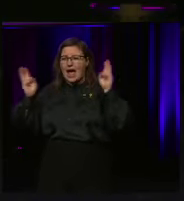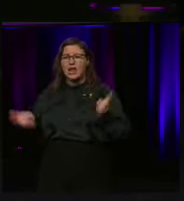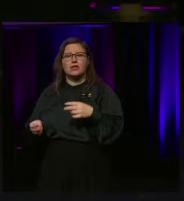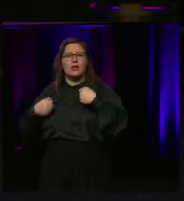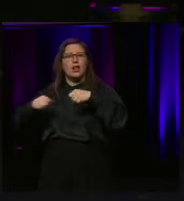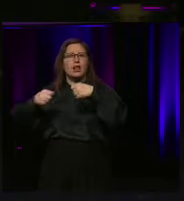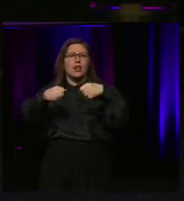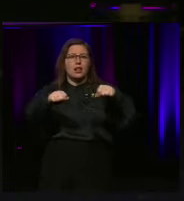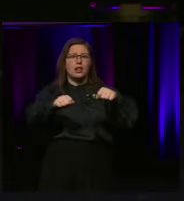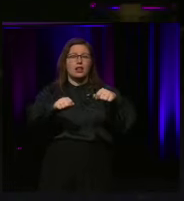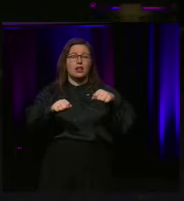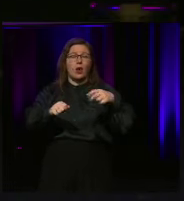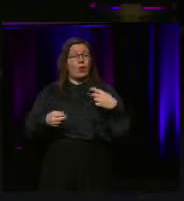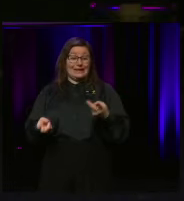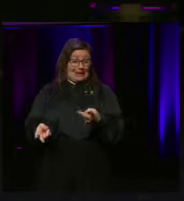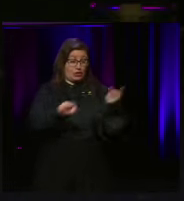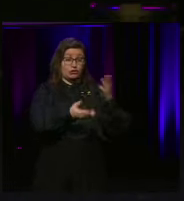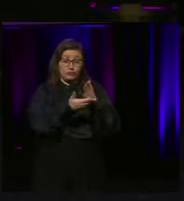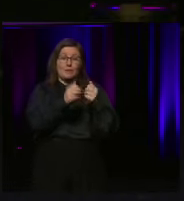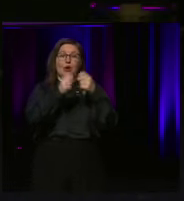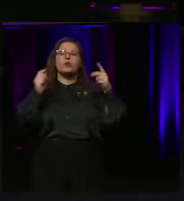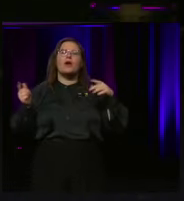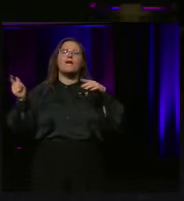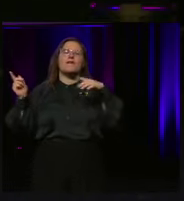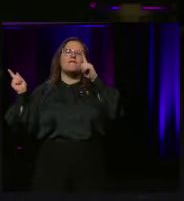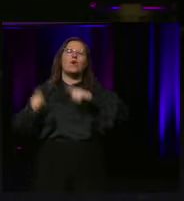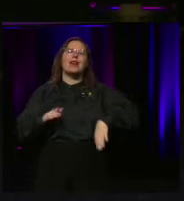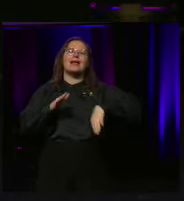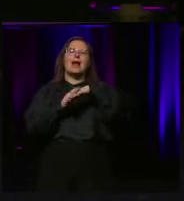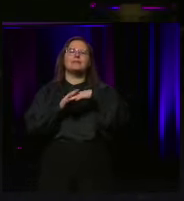democracy, it was during the people's homes era,